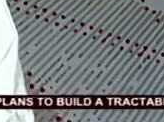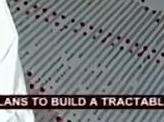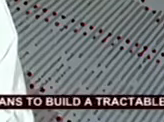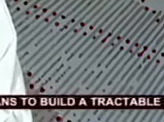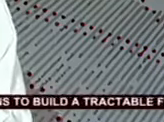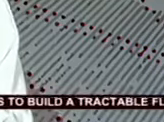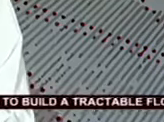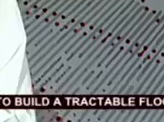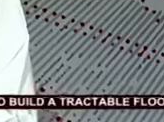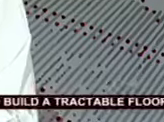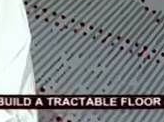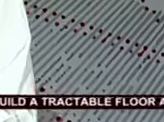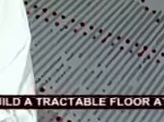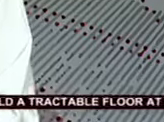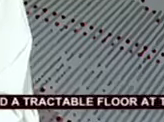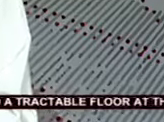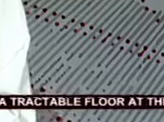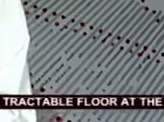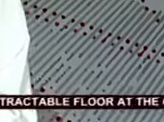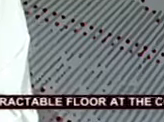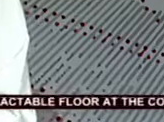salam